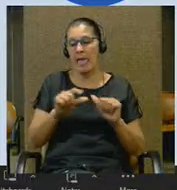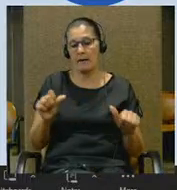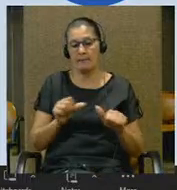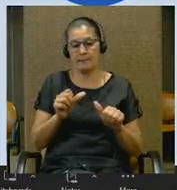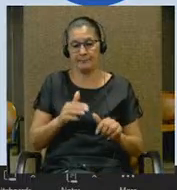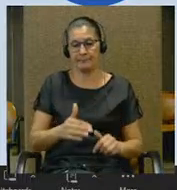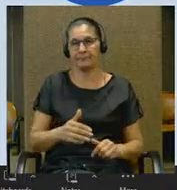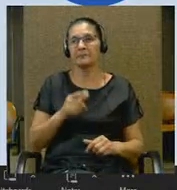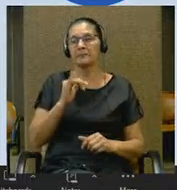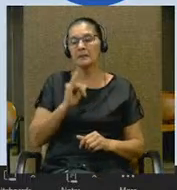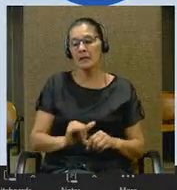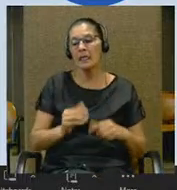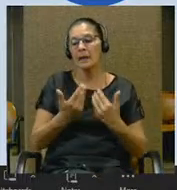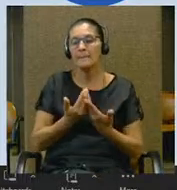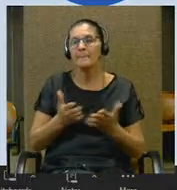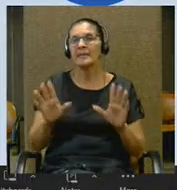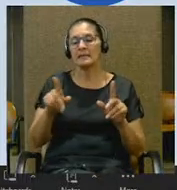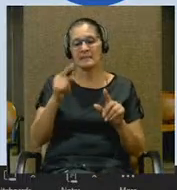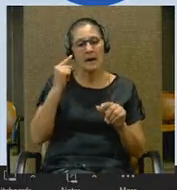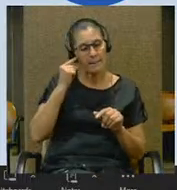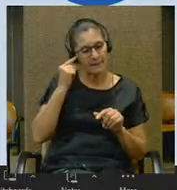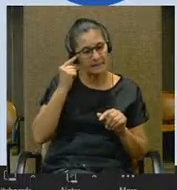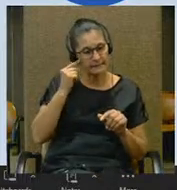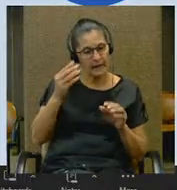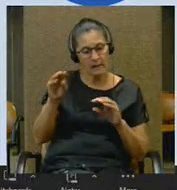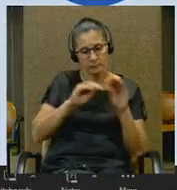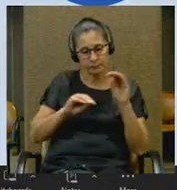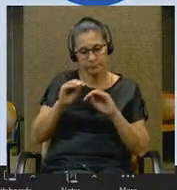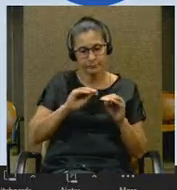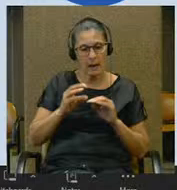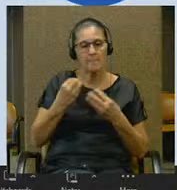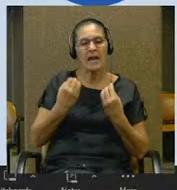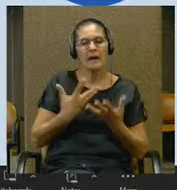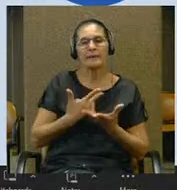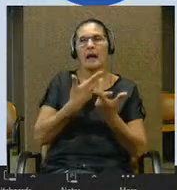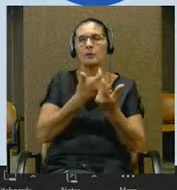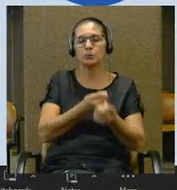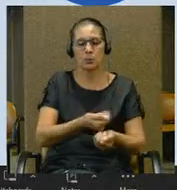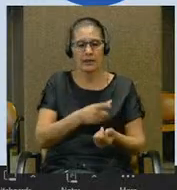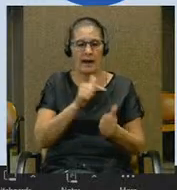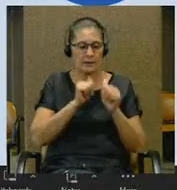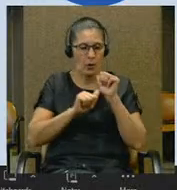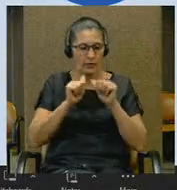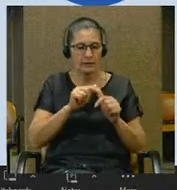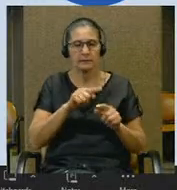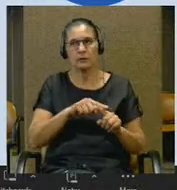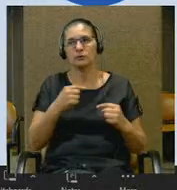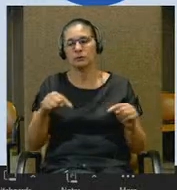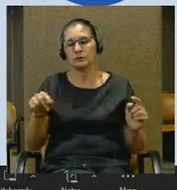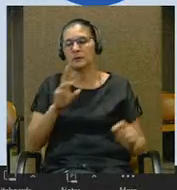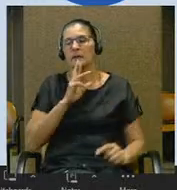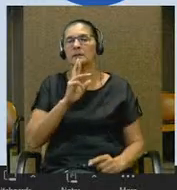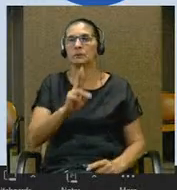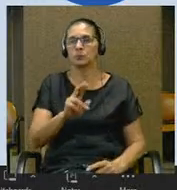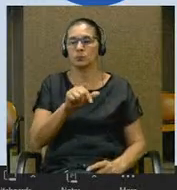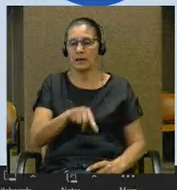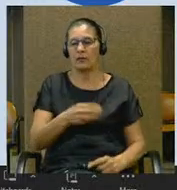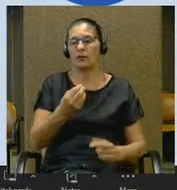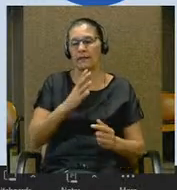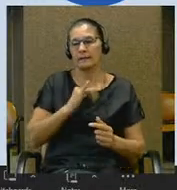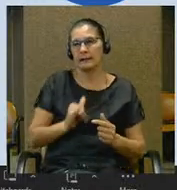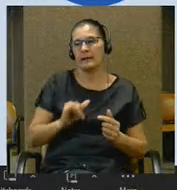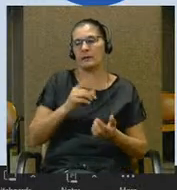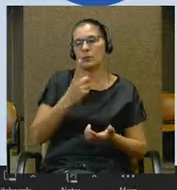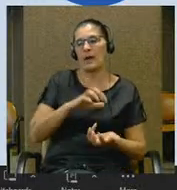politicians must be proactive, and they have to start taking action to reduce the damage that will